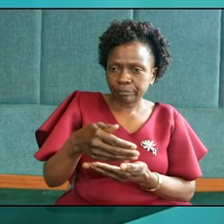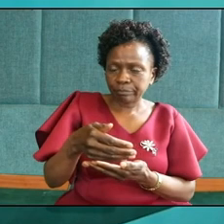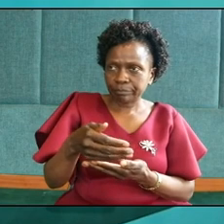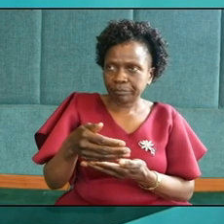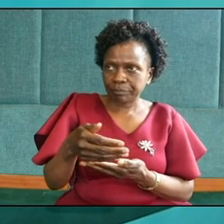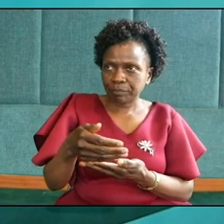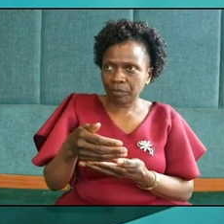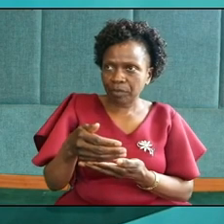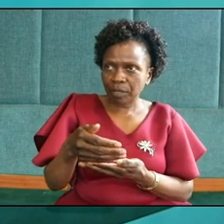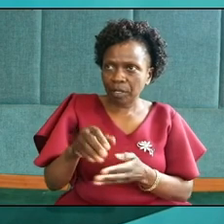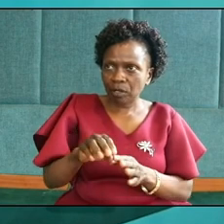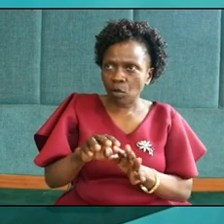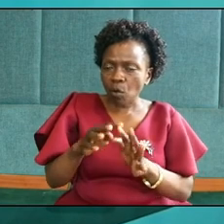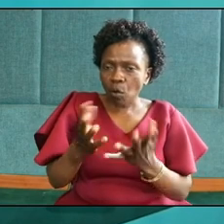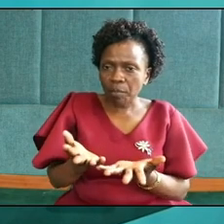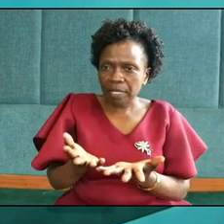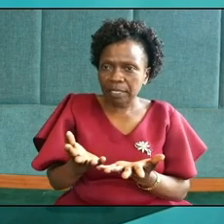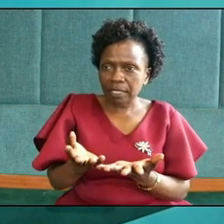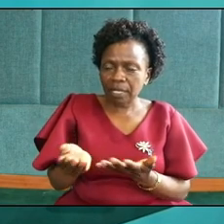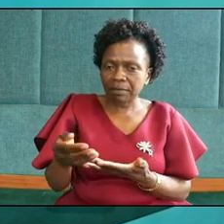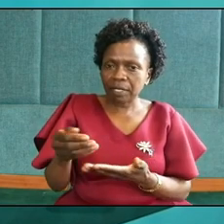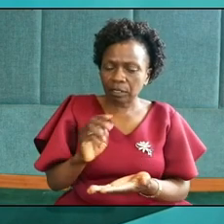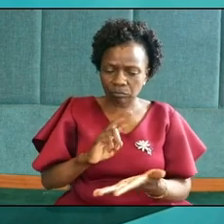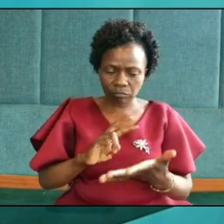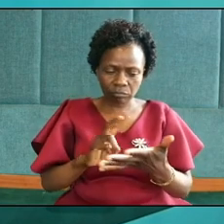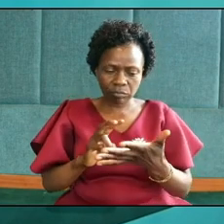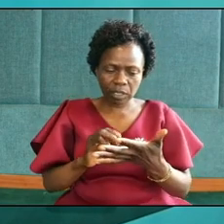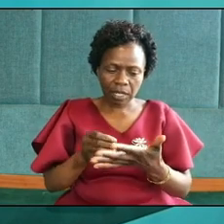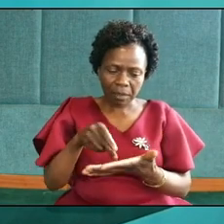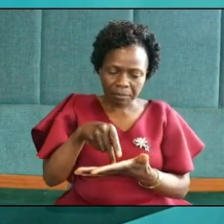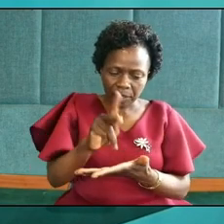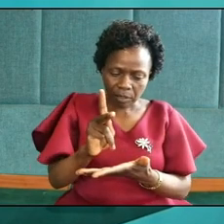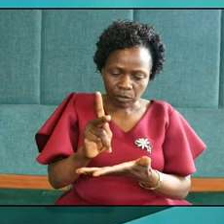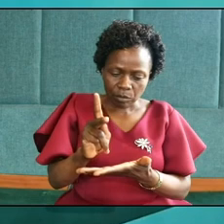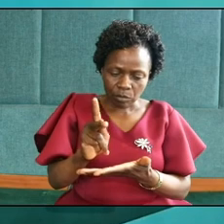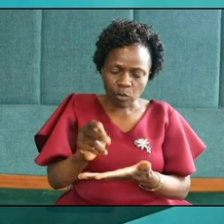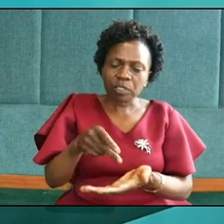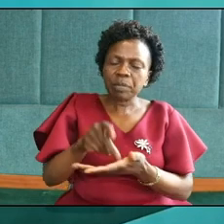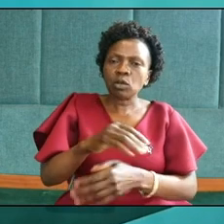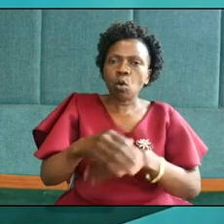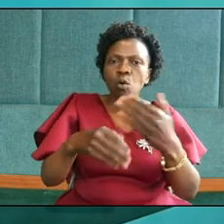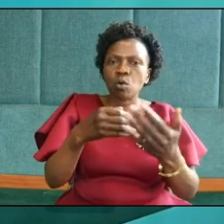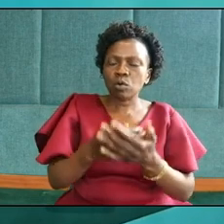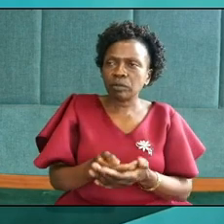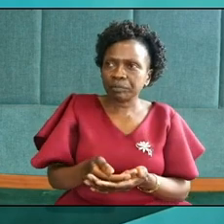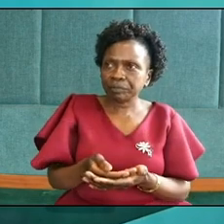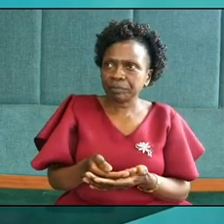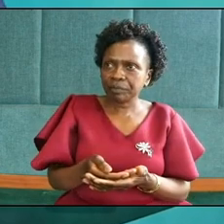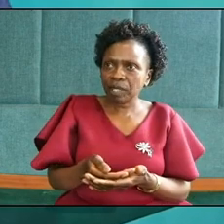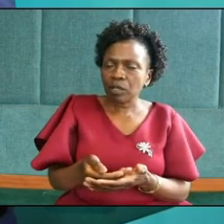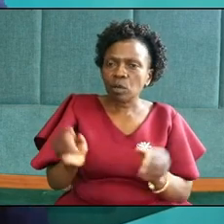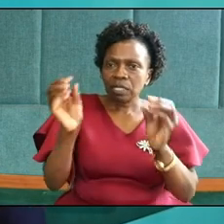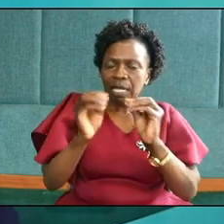bill had been crossed and cancelled. And there was a note